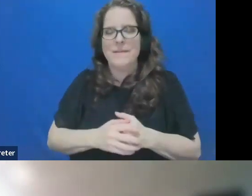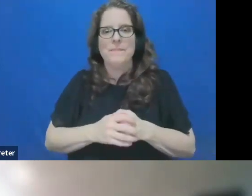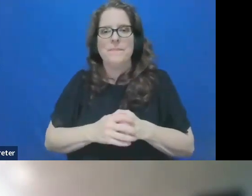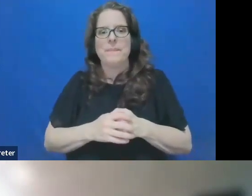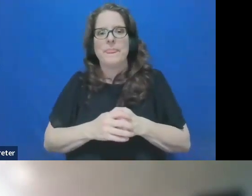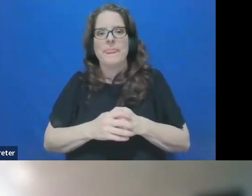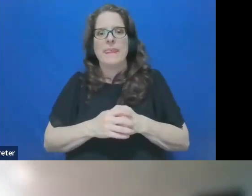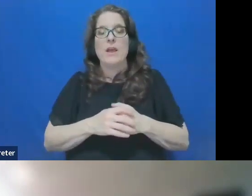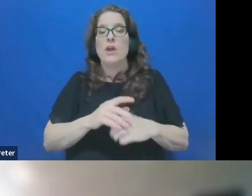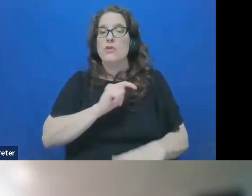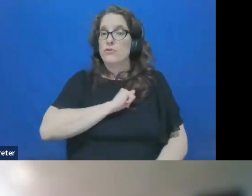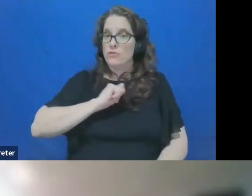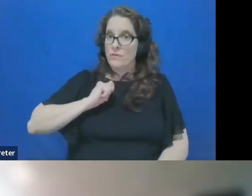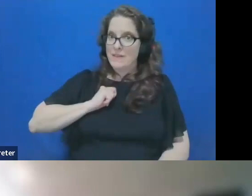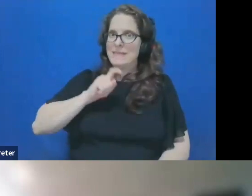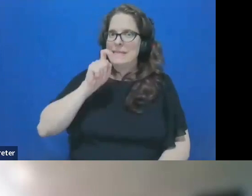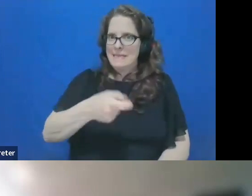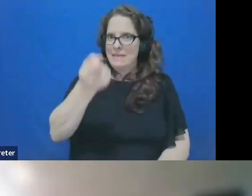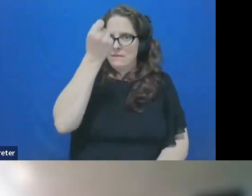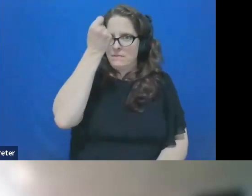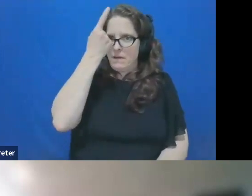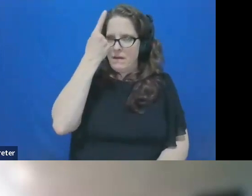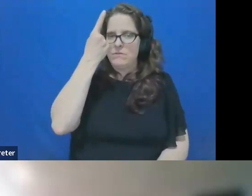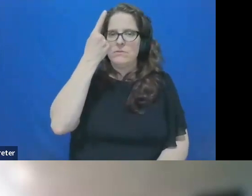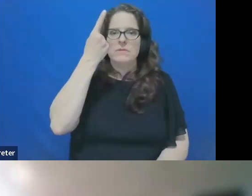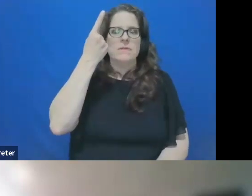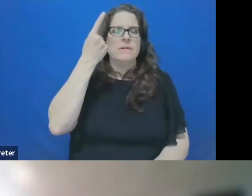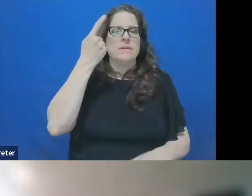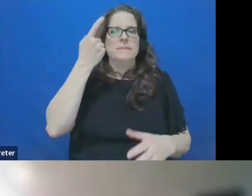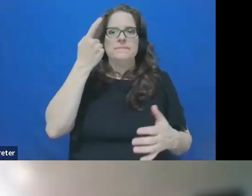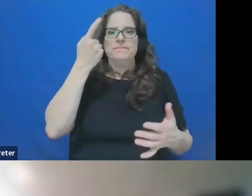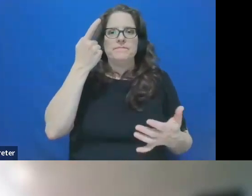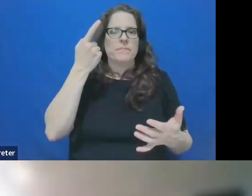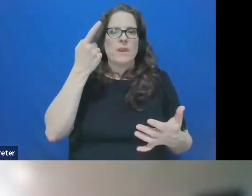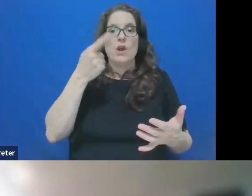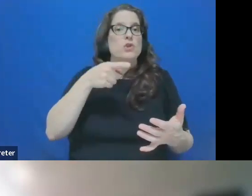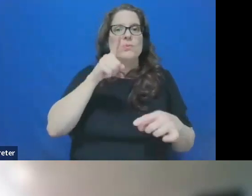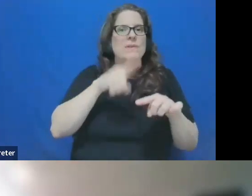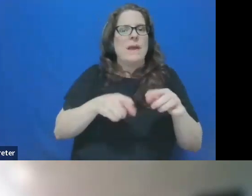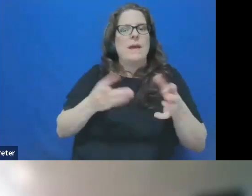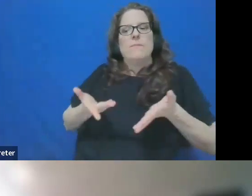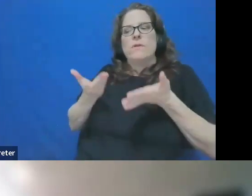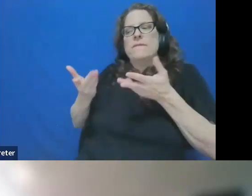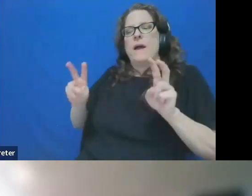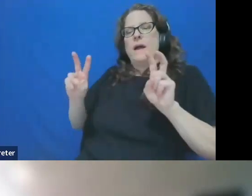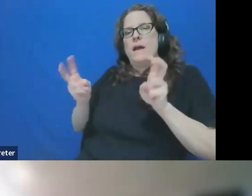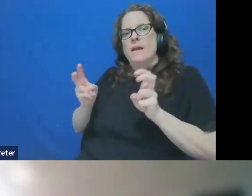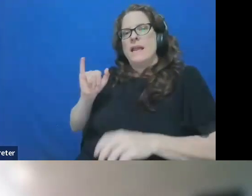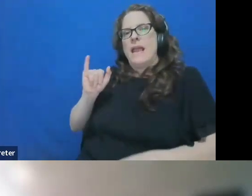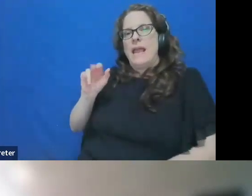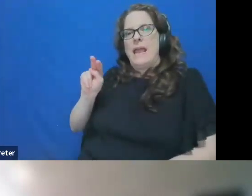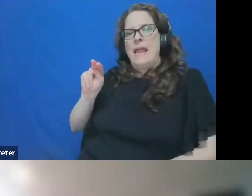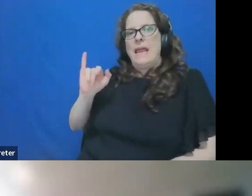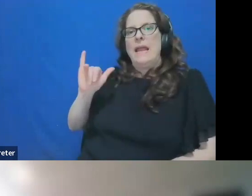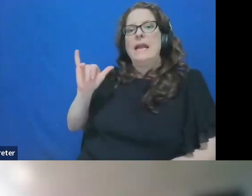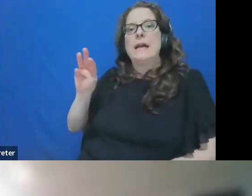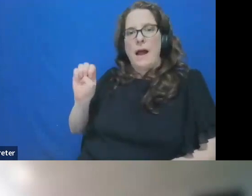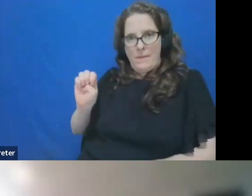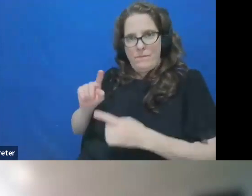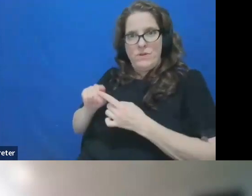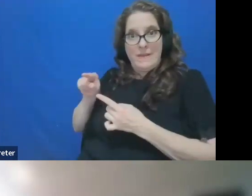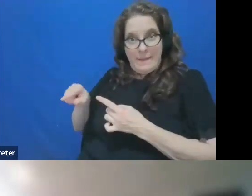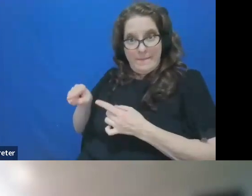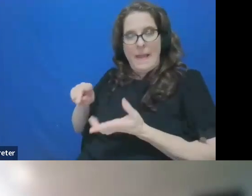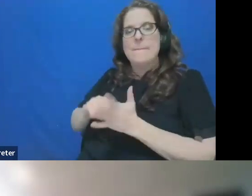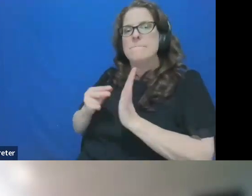to understand that, they don't want to give income to the beneficiary. They don't want the beneficiary